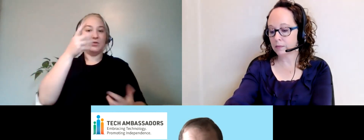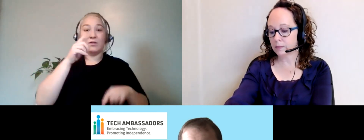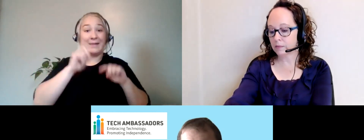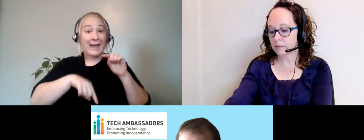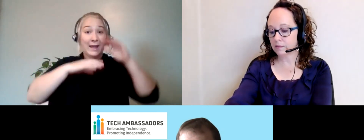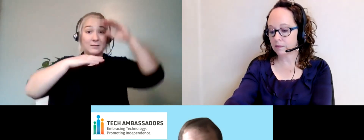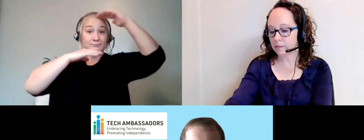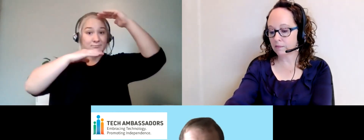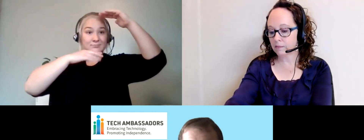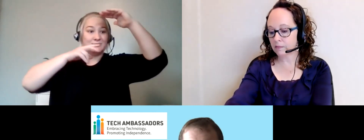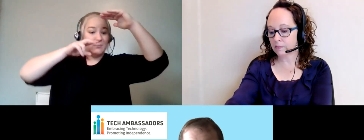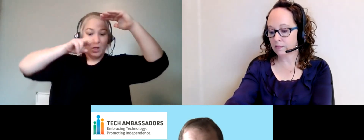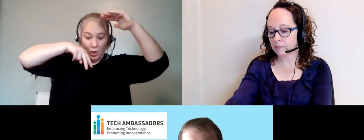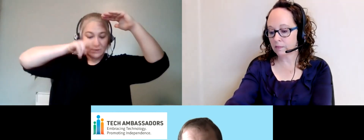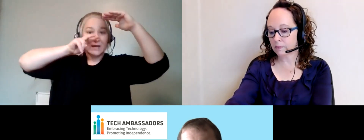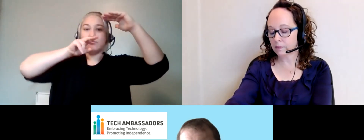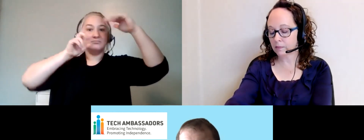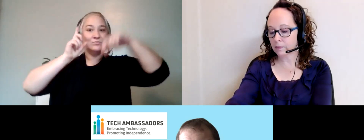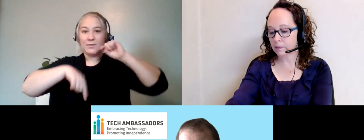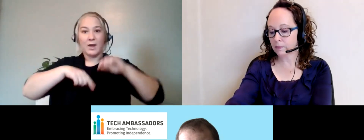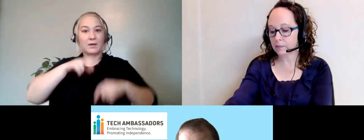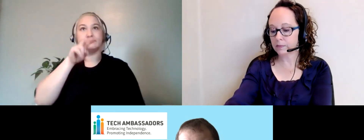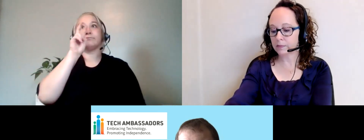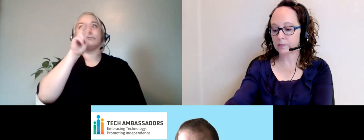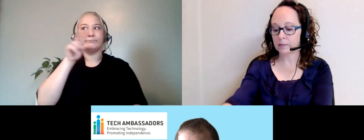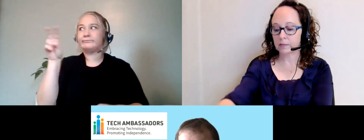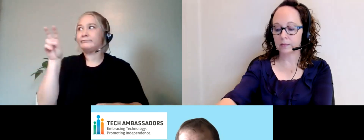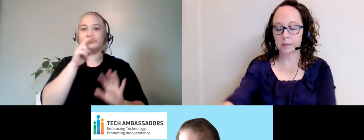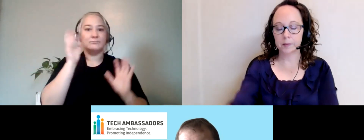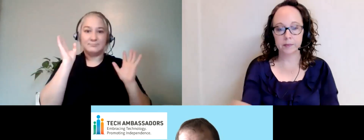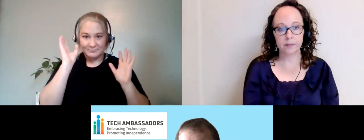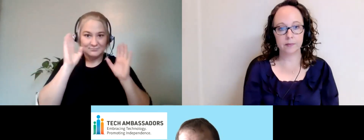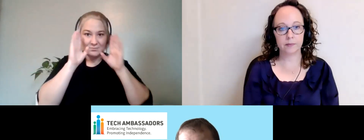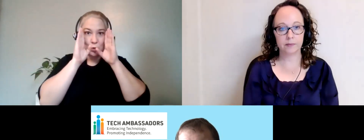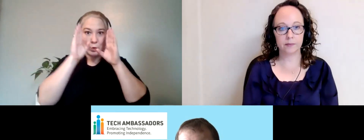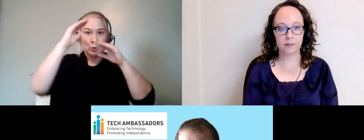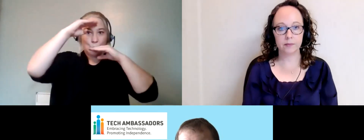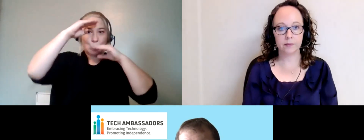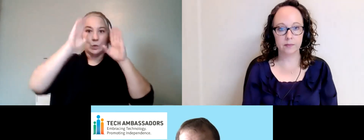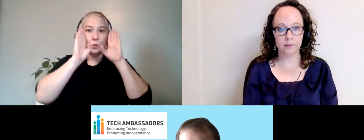can't look to the side. Of the